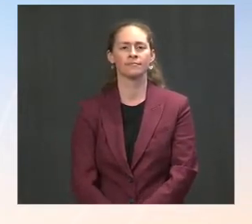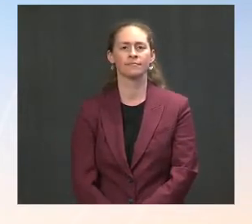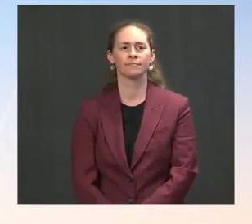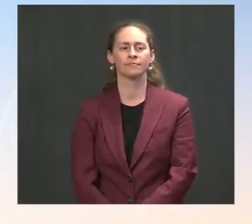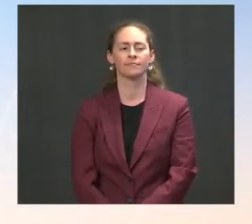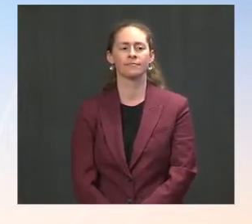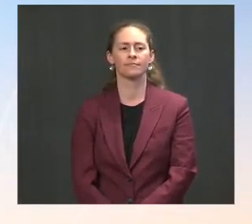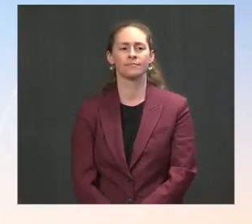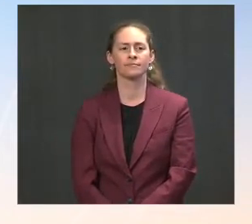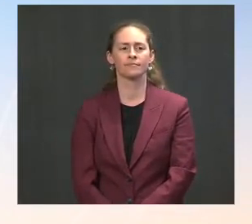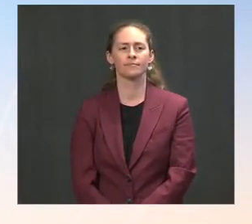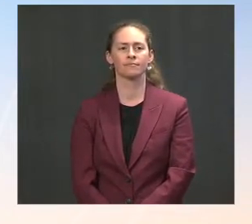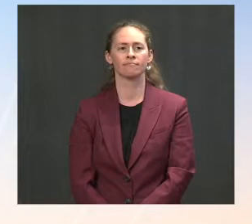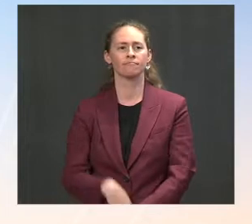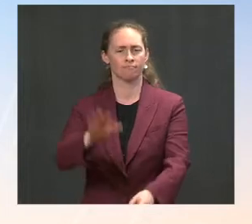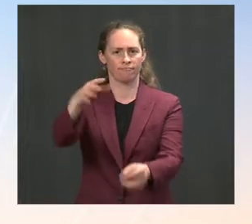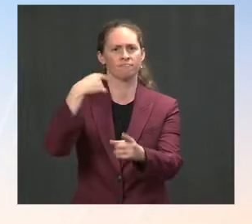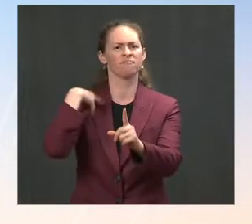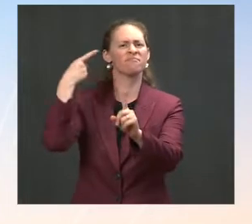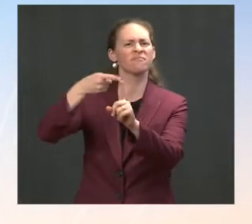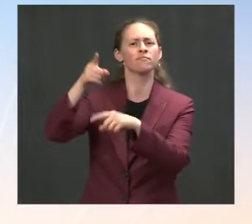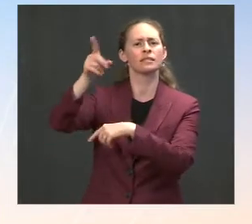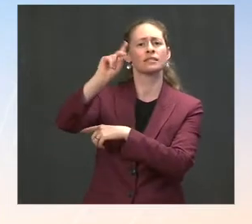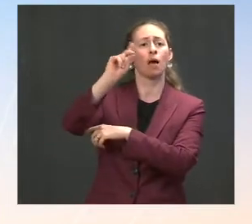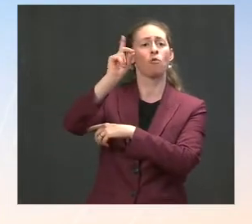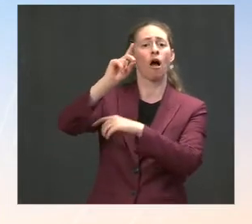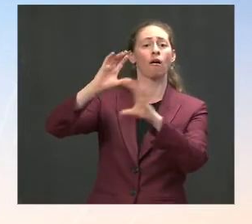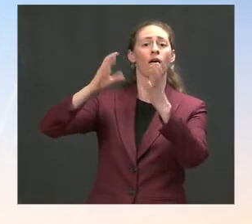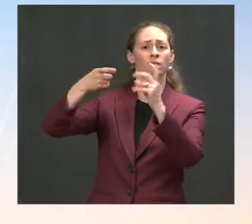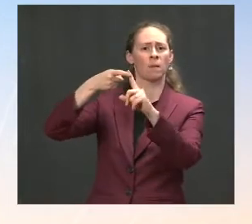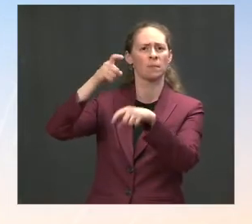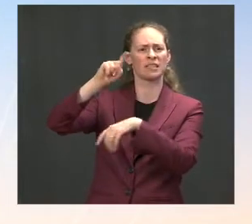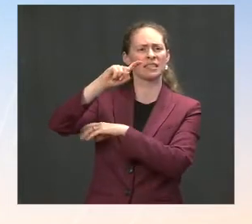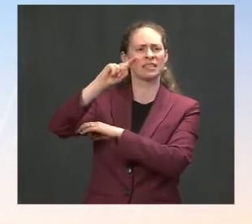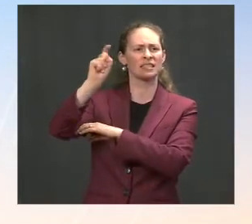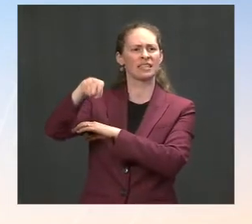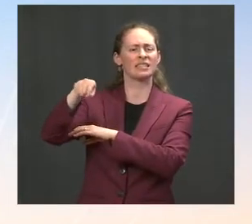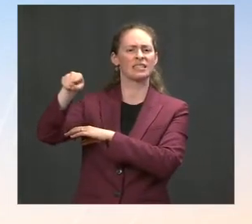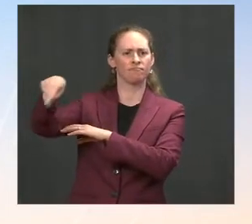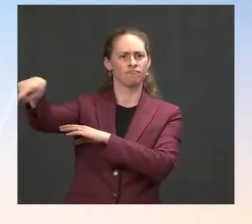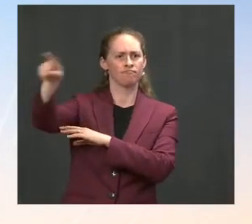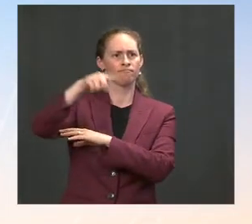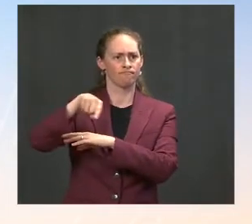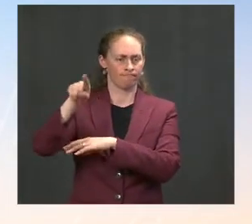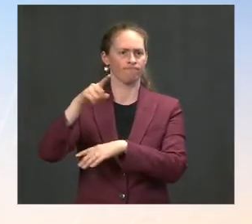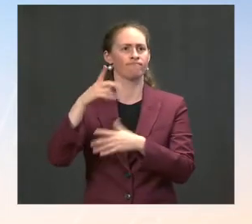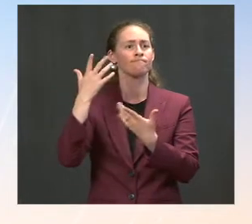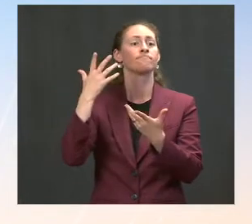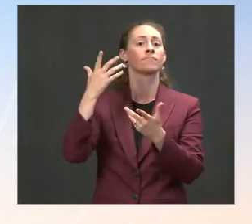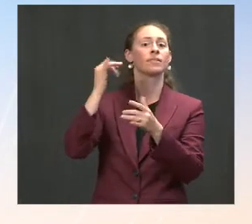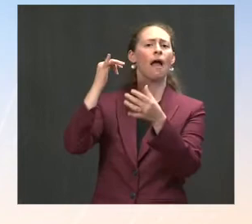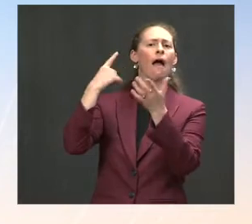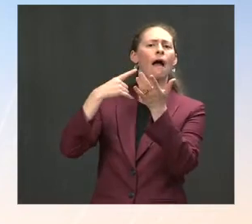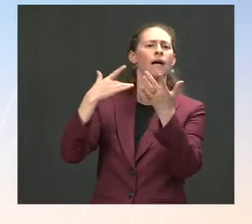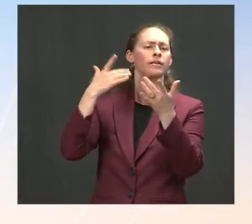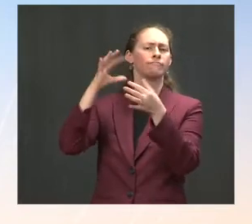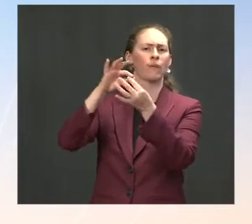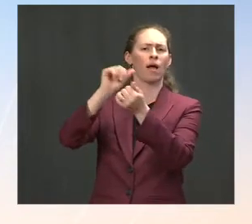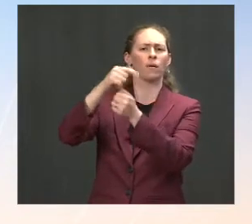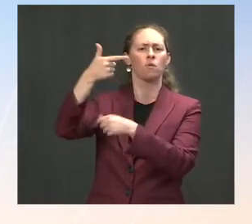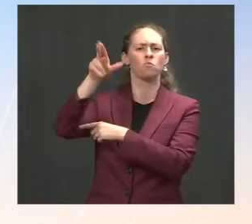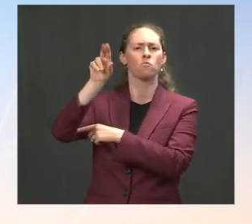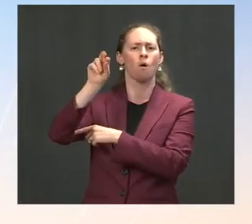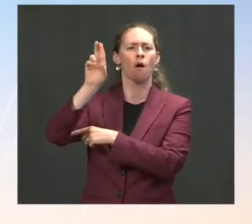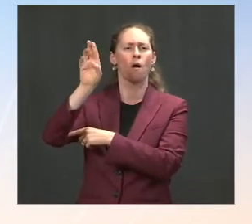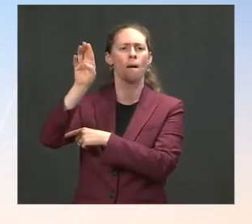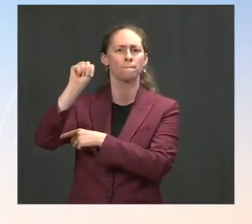The Texas Democrats who broke quorum from the legislature they're about halfway through their 1-month quorum break. They've